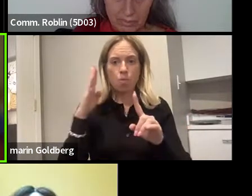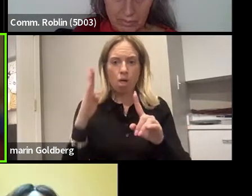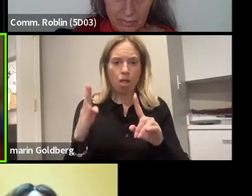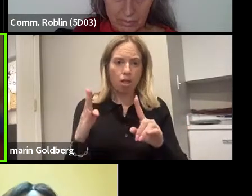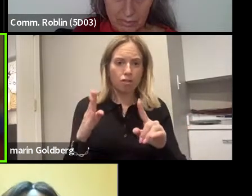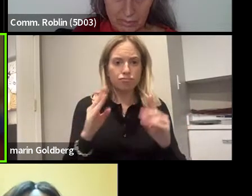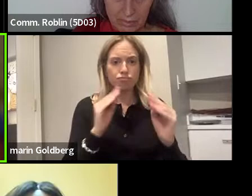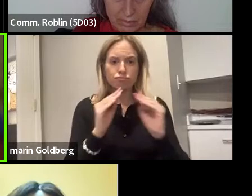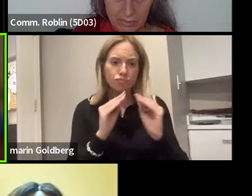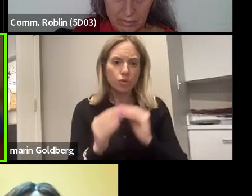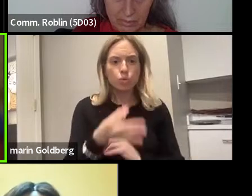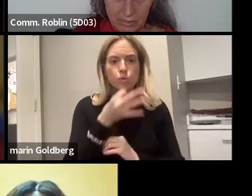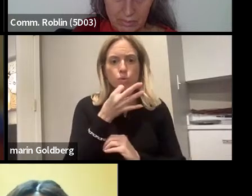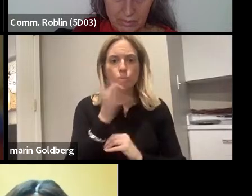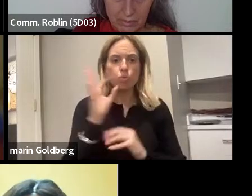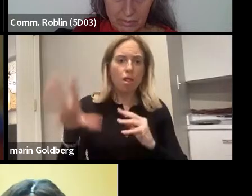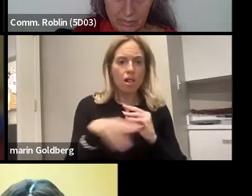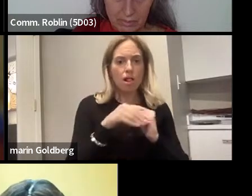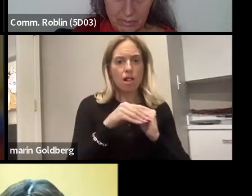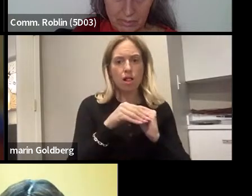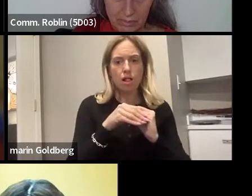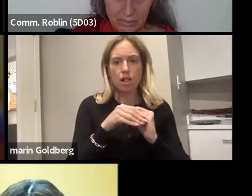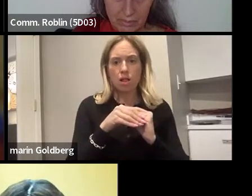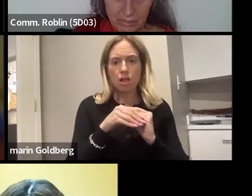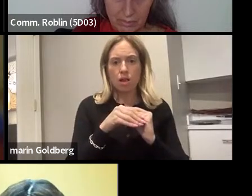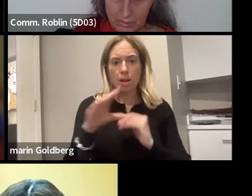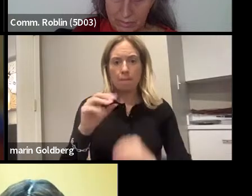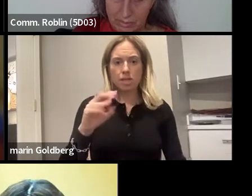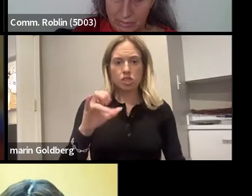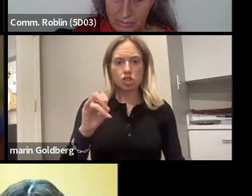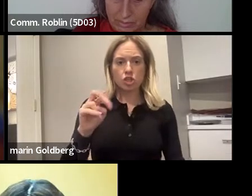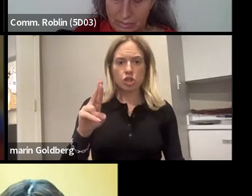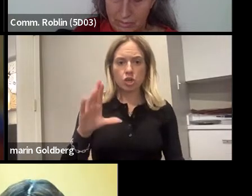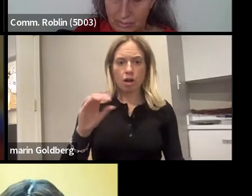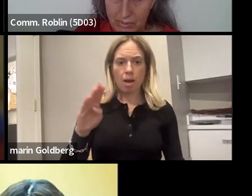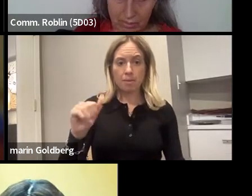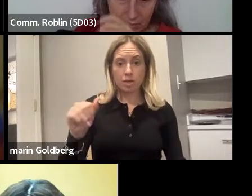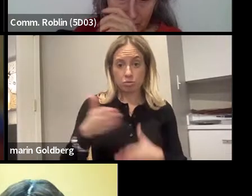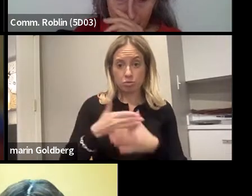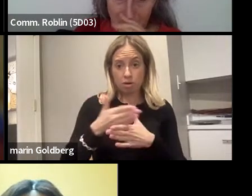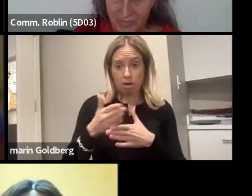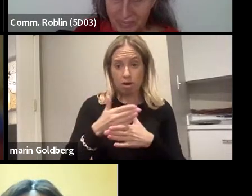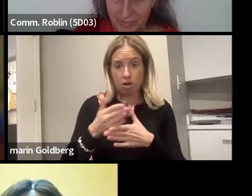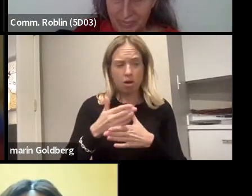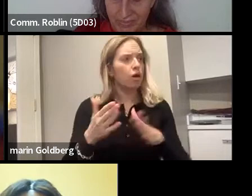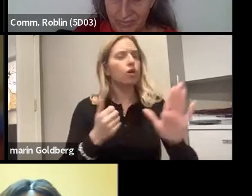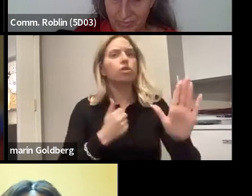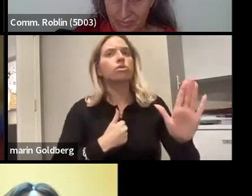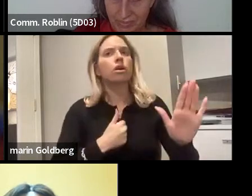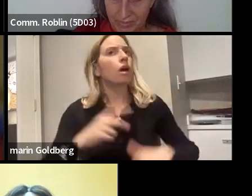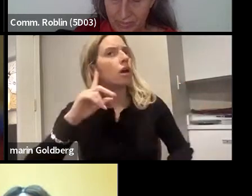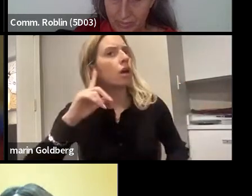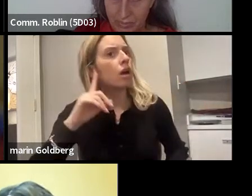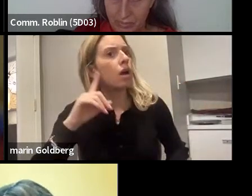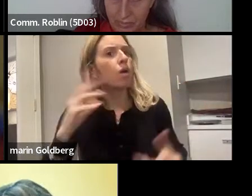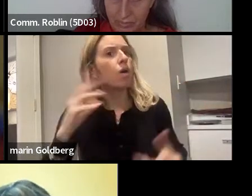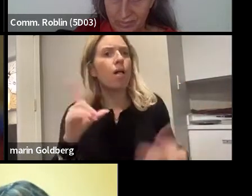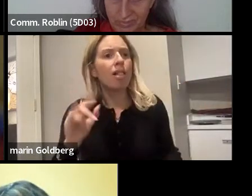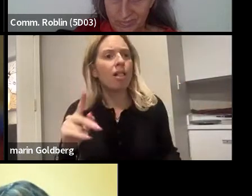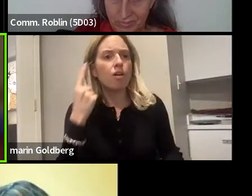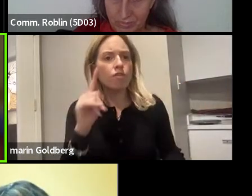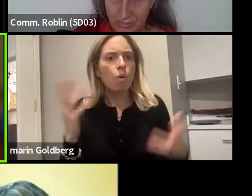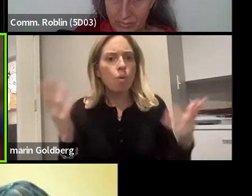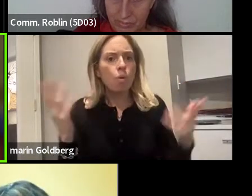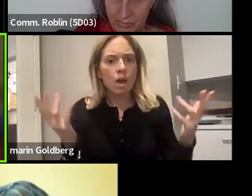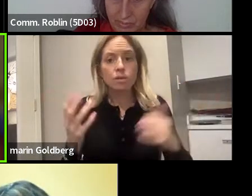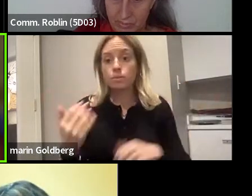can. Commissioner Cobb, can you share that with Commissioner May, please? Sorry, Or- what was that? The link for